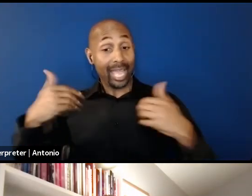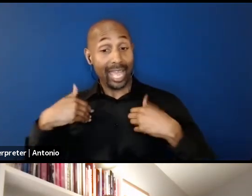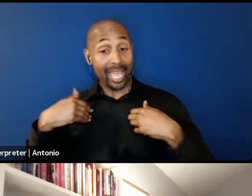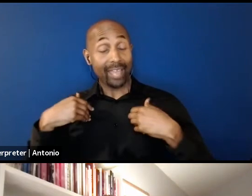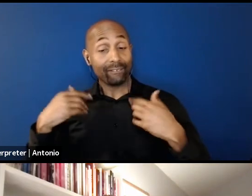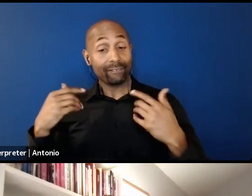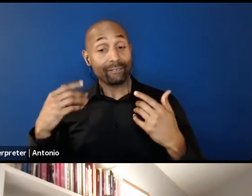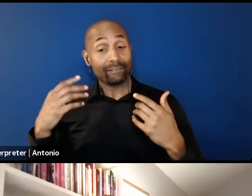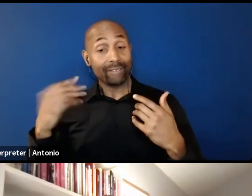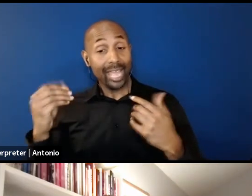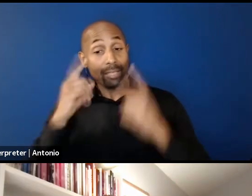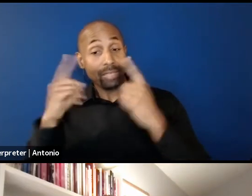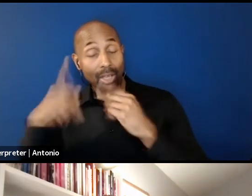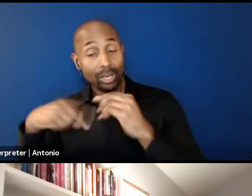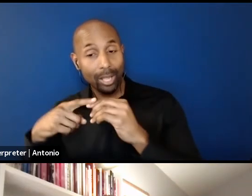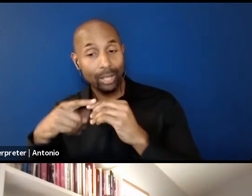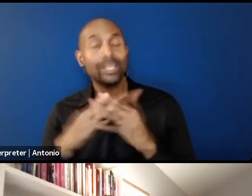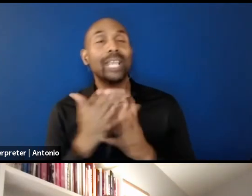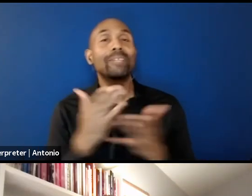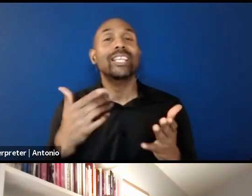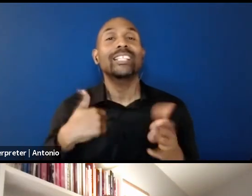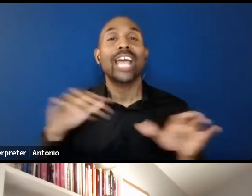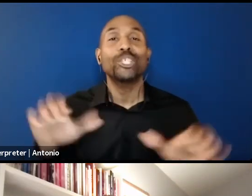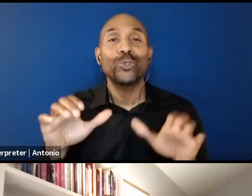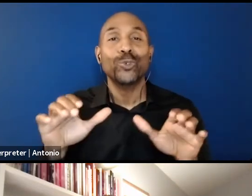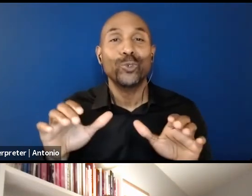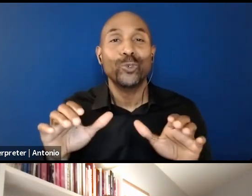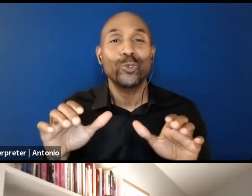yeah, that stayed with me.